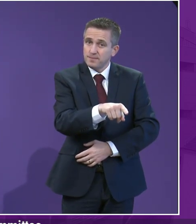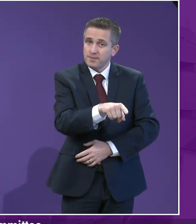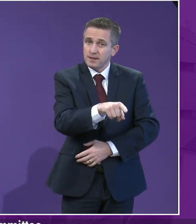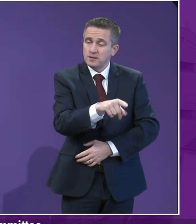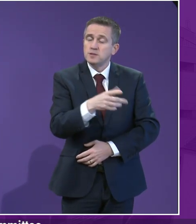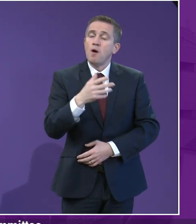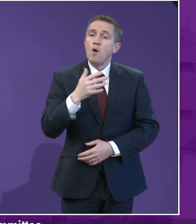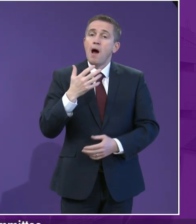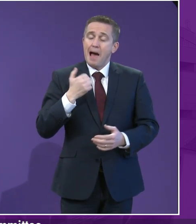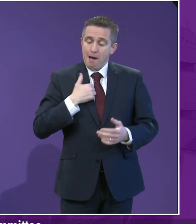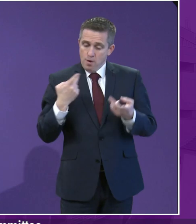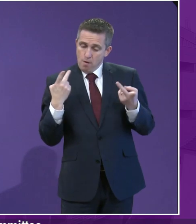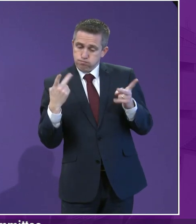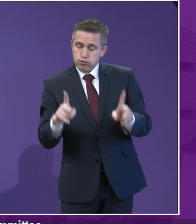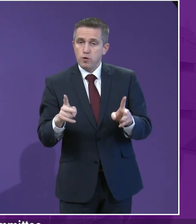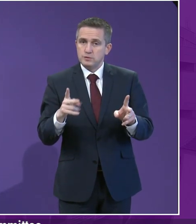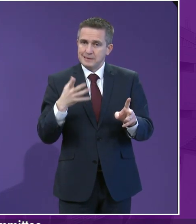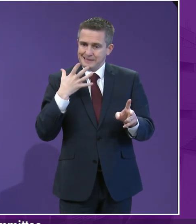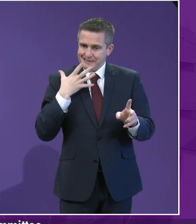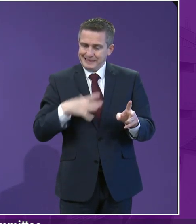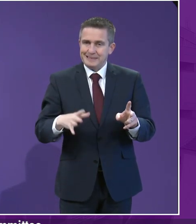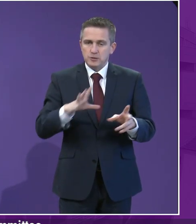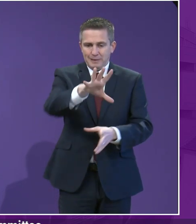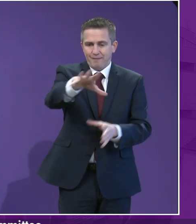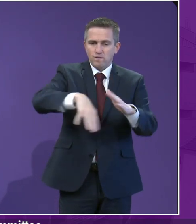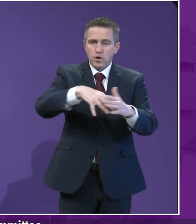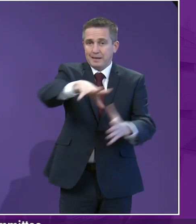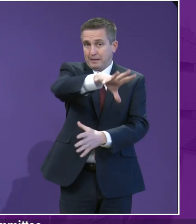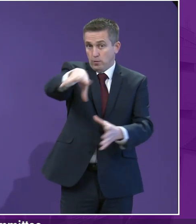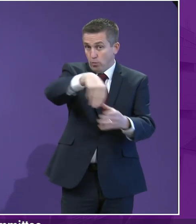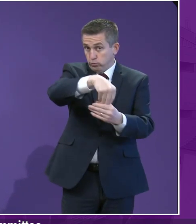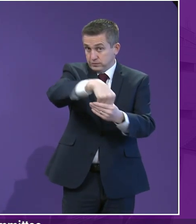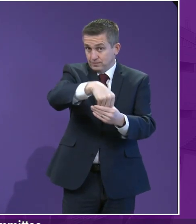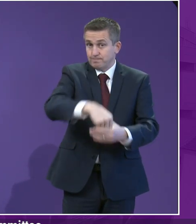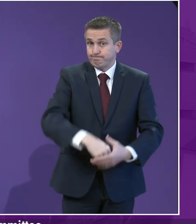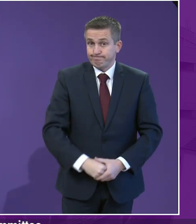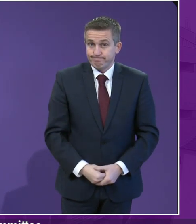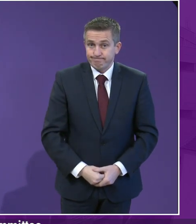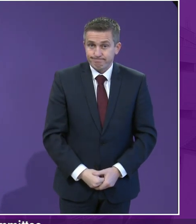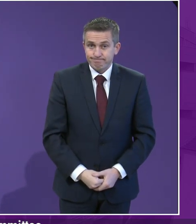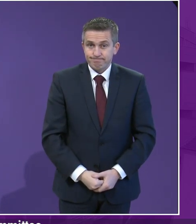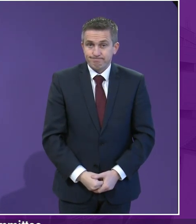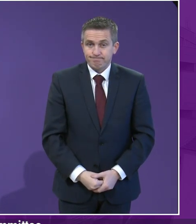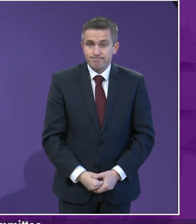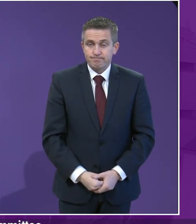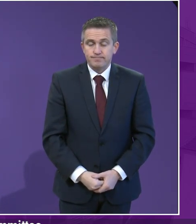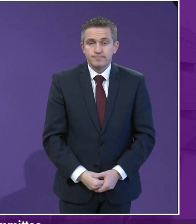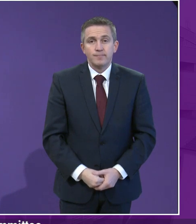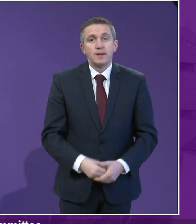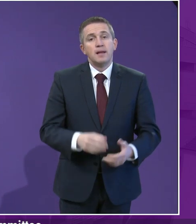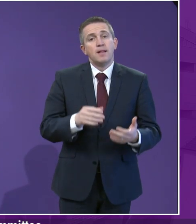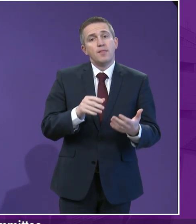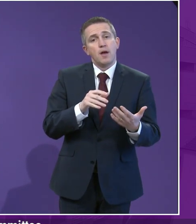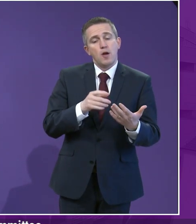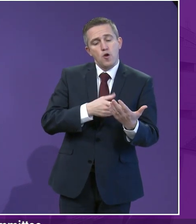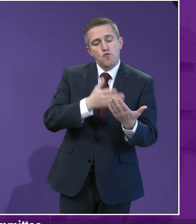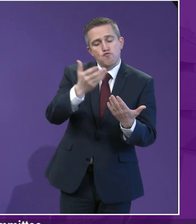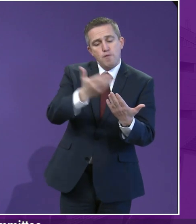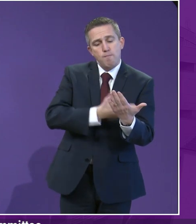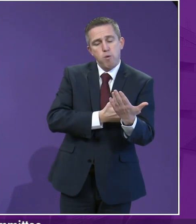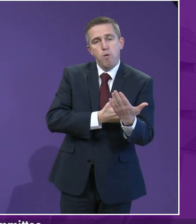who's taking a very broad view on what widening access is, and also taking into consideration all the issues that intersect with each other. So it's